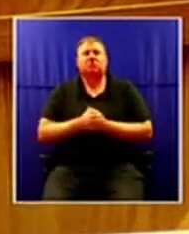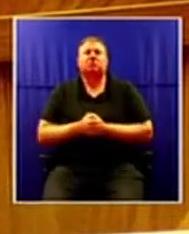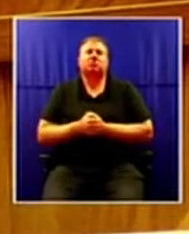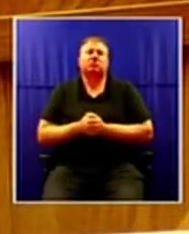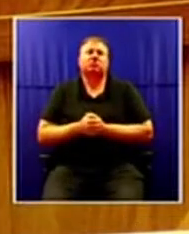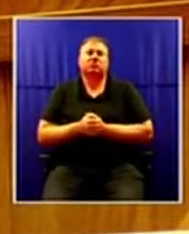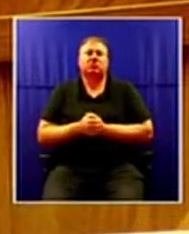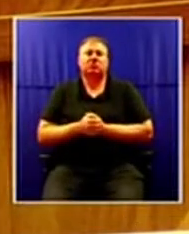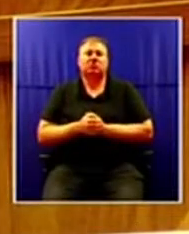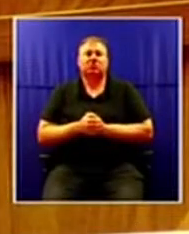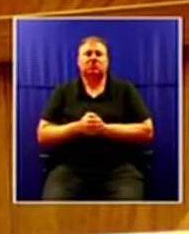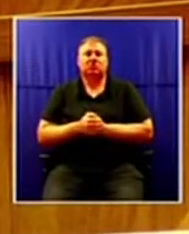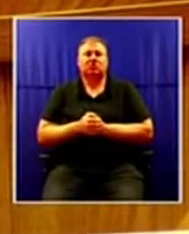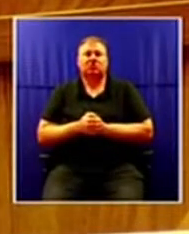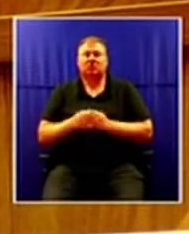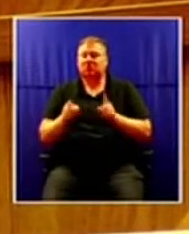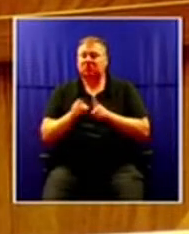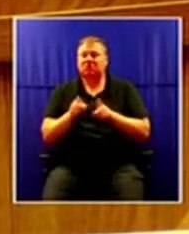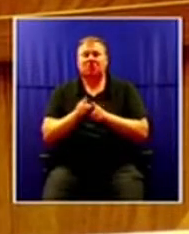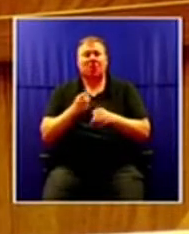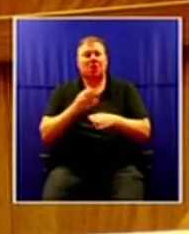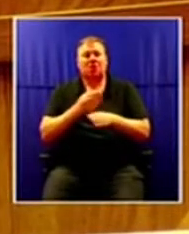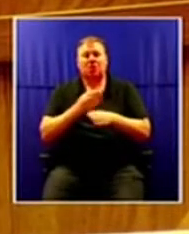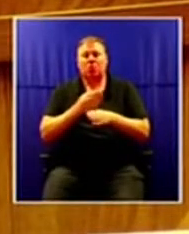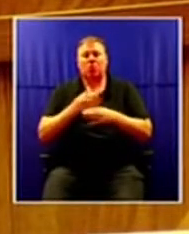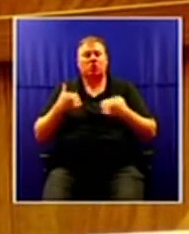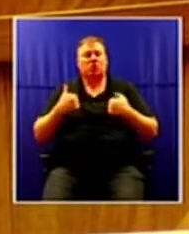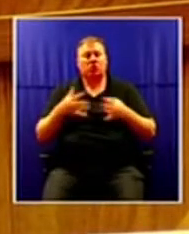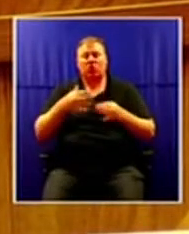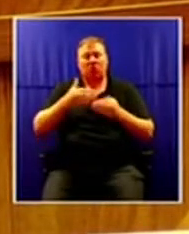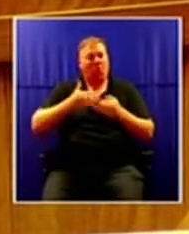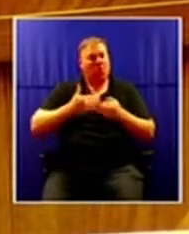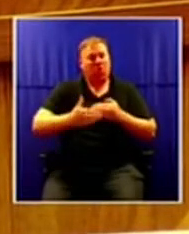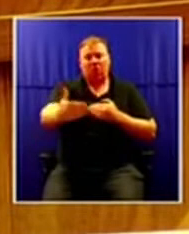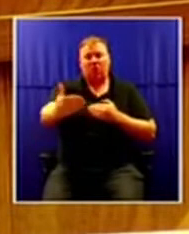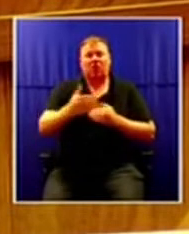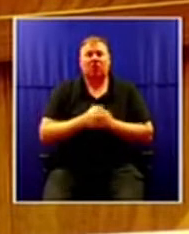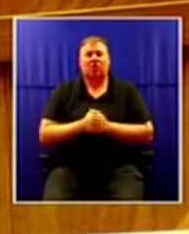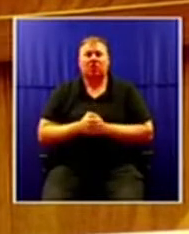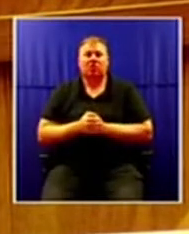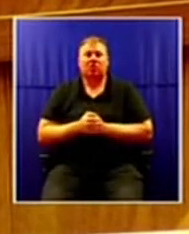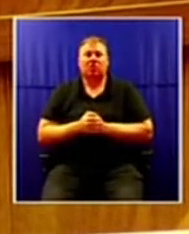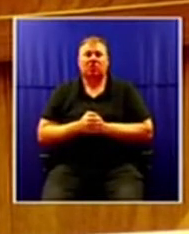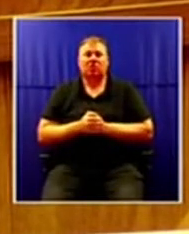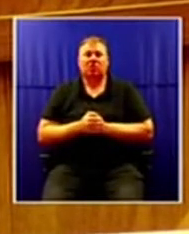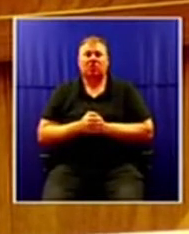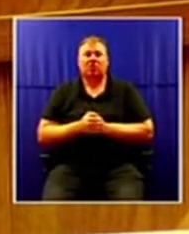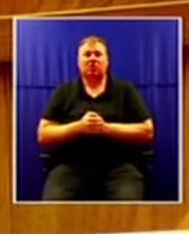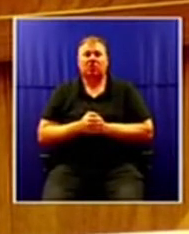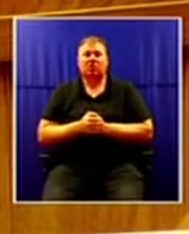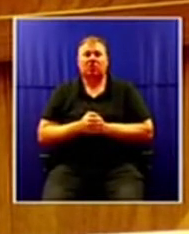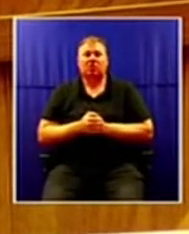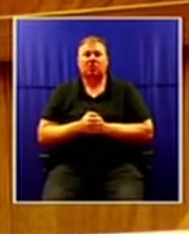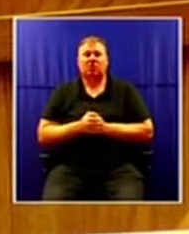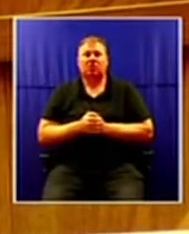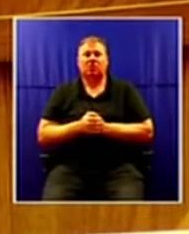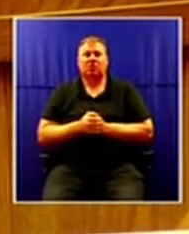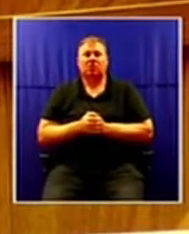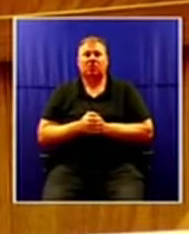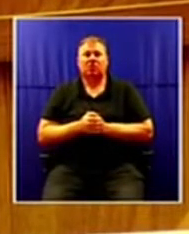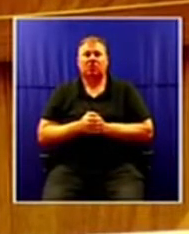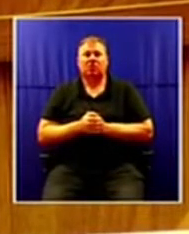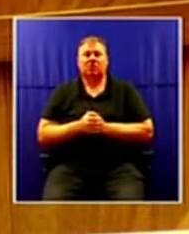and to the immense work that lies ahead, let us give the courageous South African